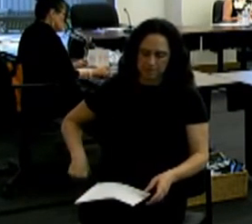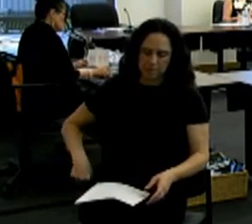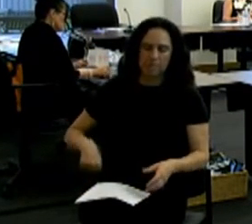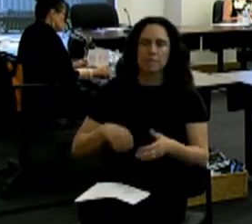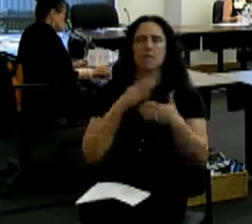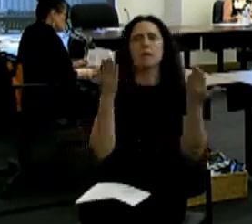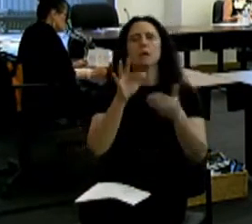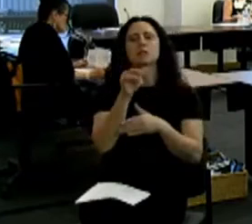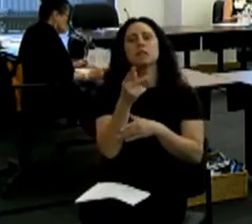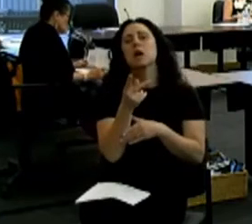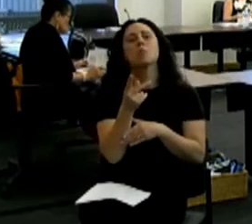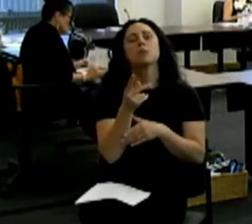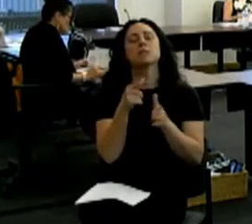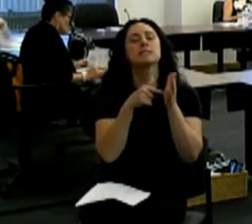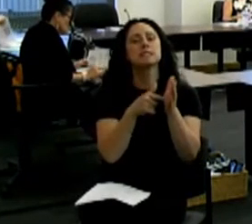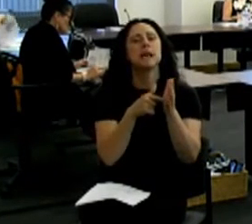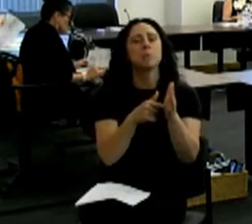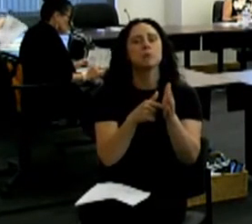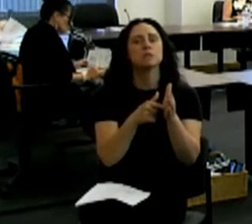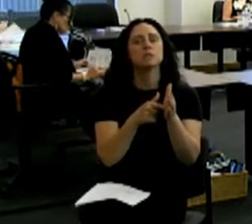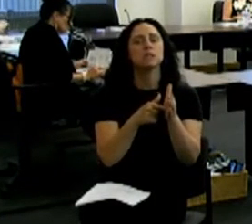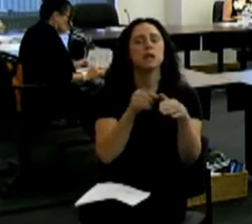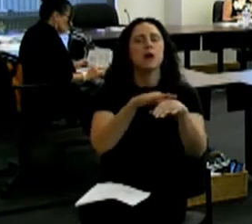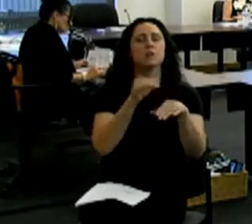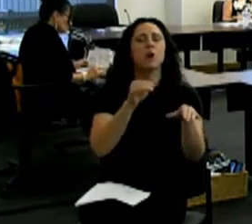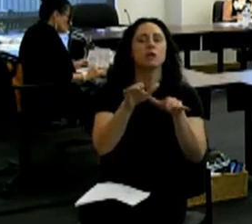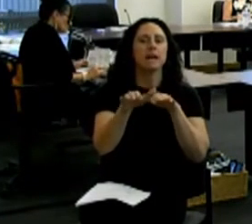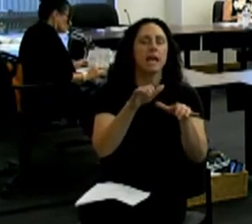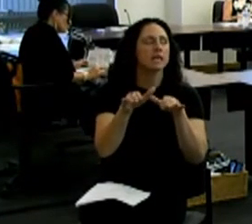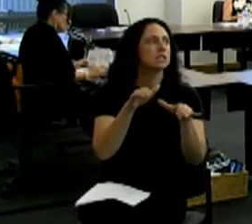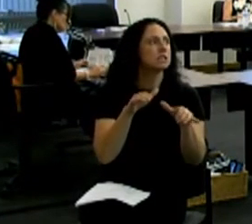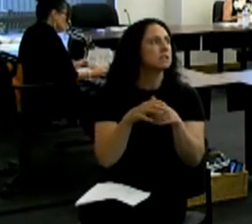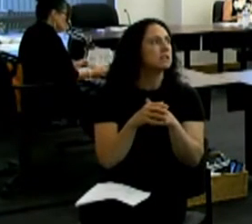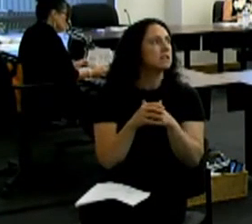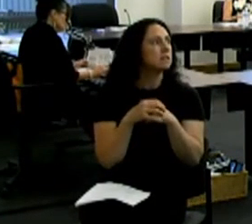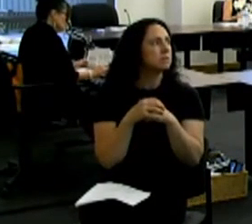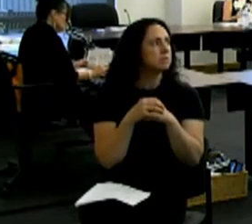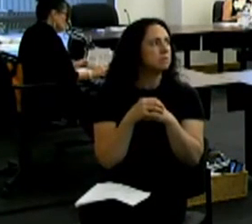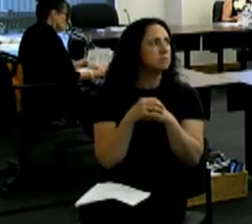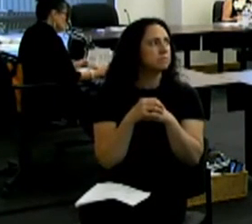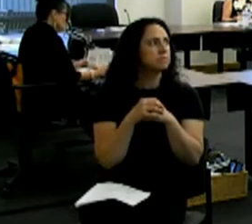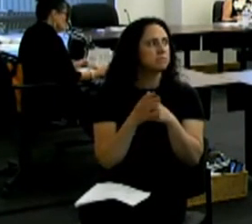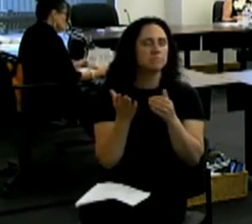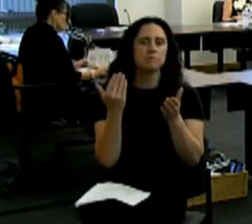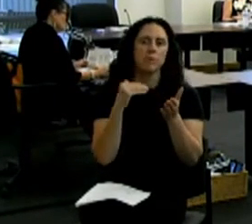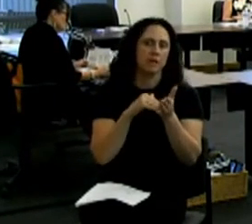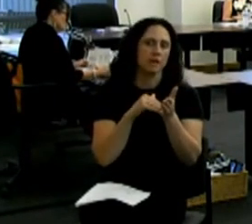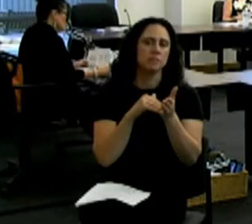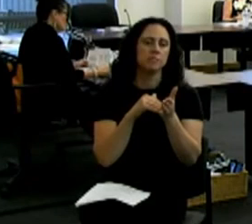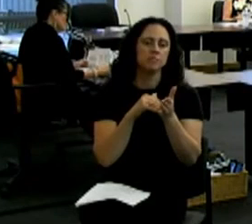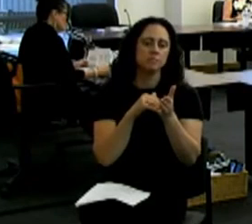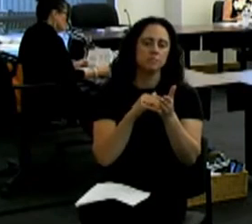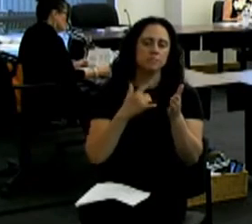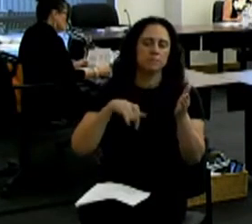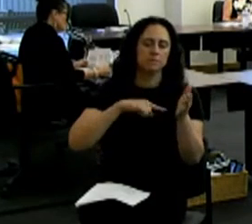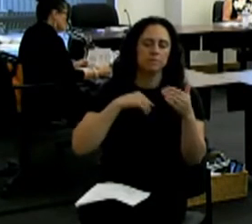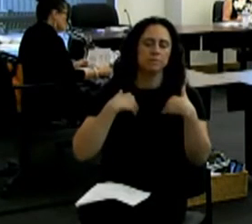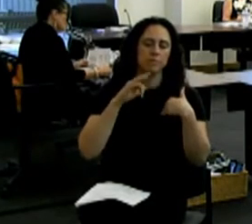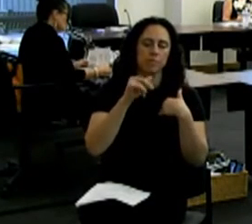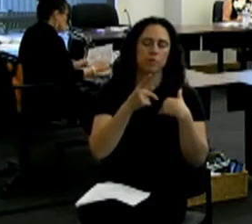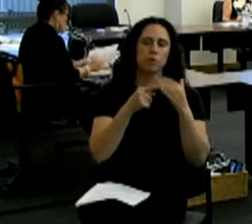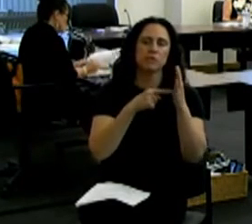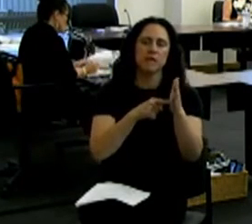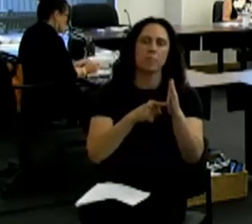So here's a couple of samples of call to action pieces. Again, you know, we've got a couple